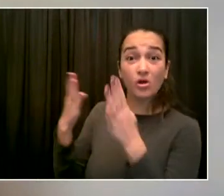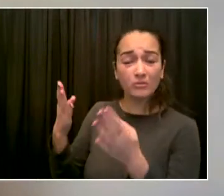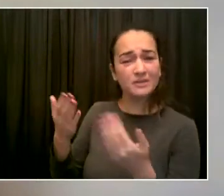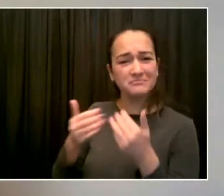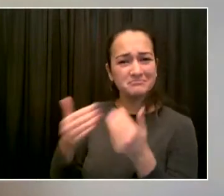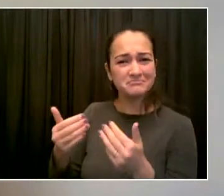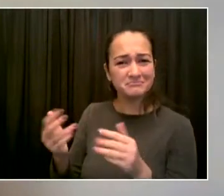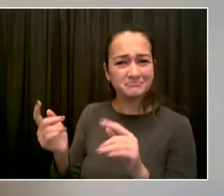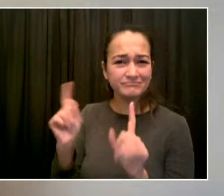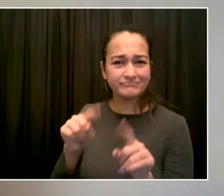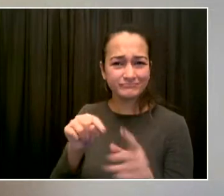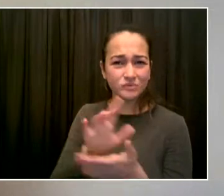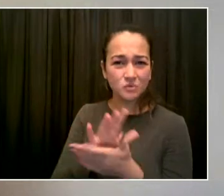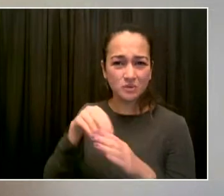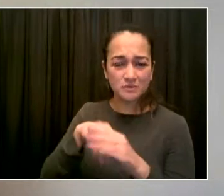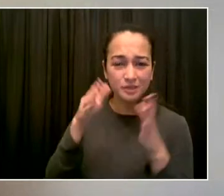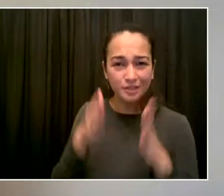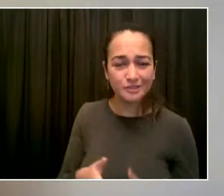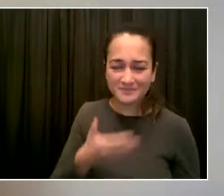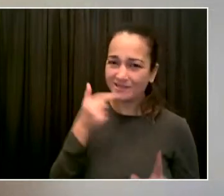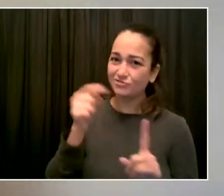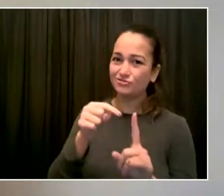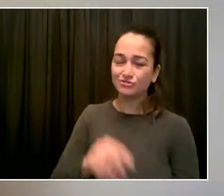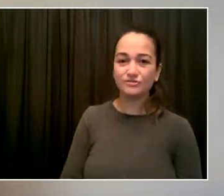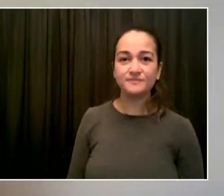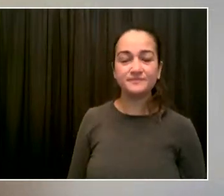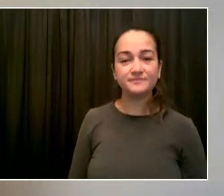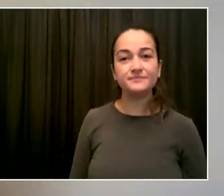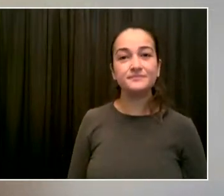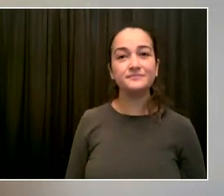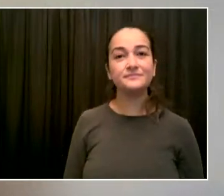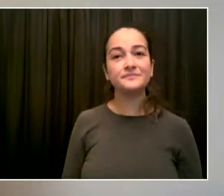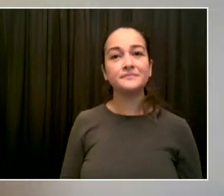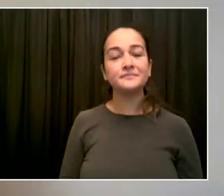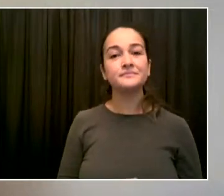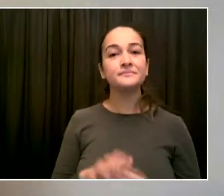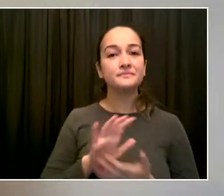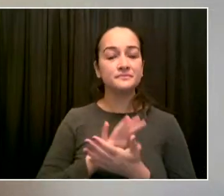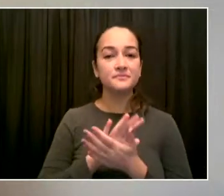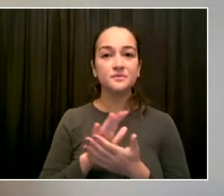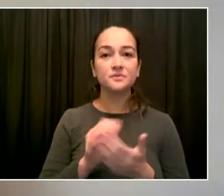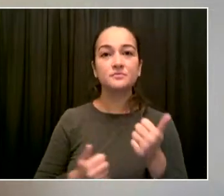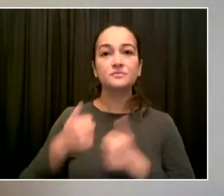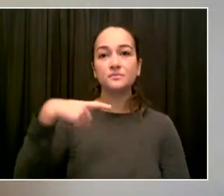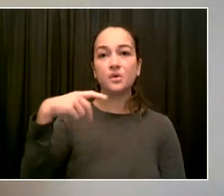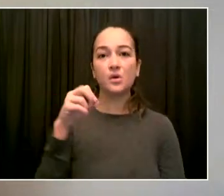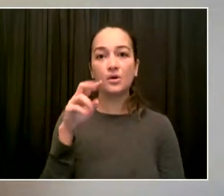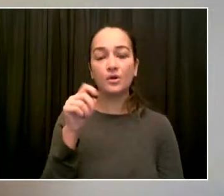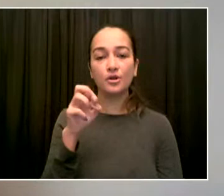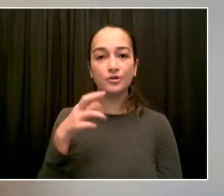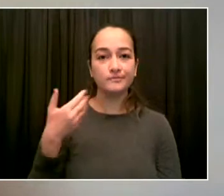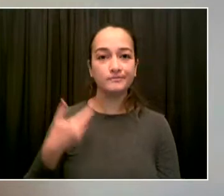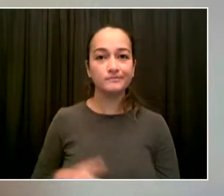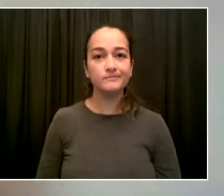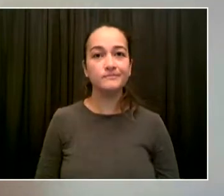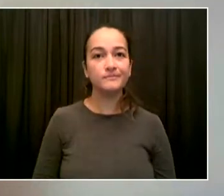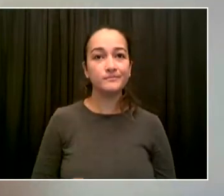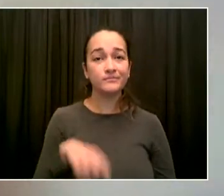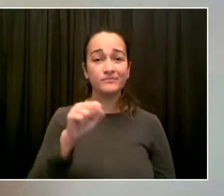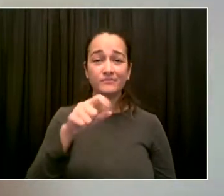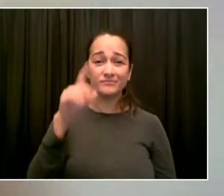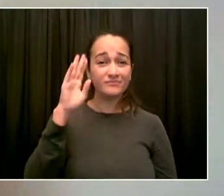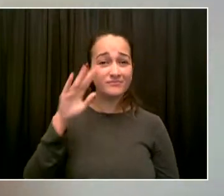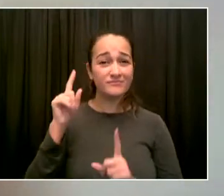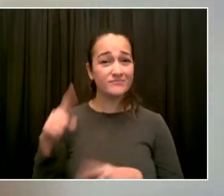so before we even started the school year, we had our classrooms and our teachers set up on Google Classroom because we knew that this was part of